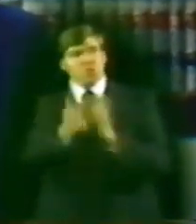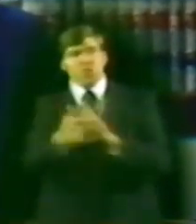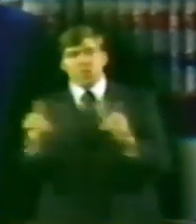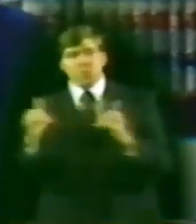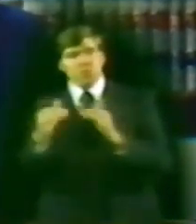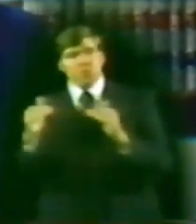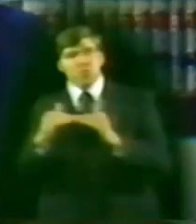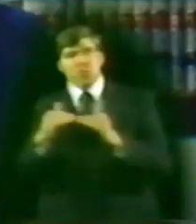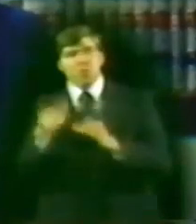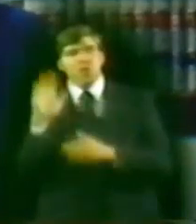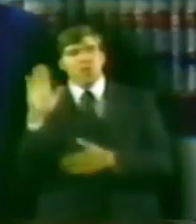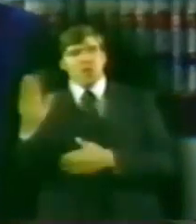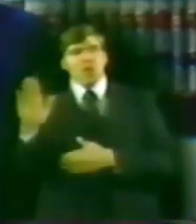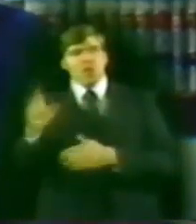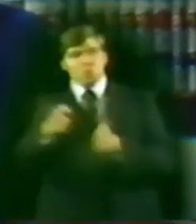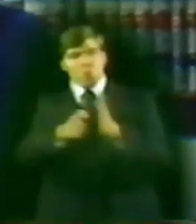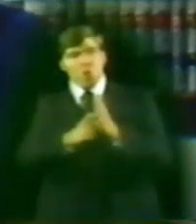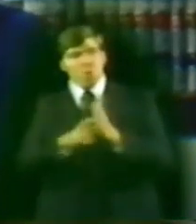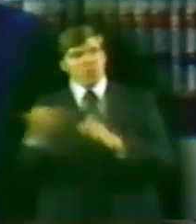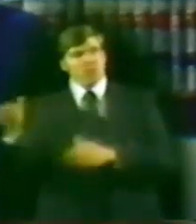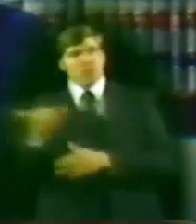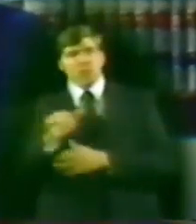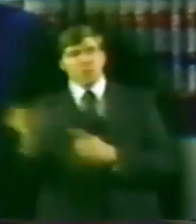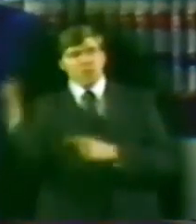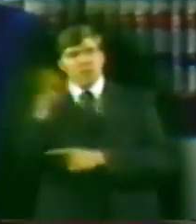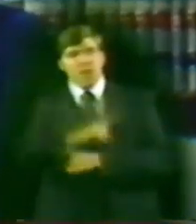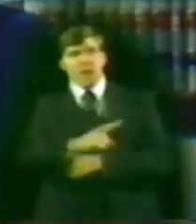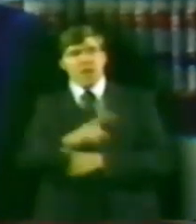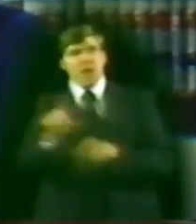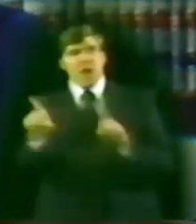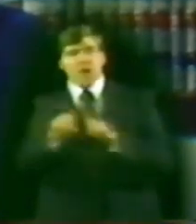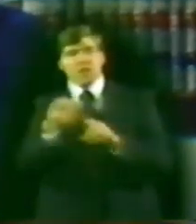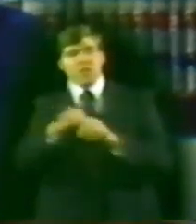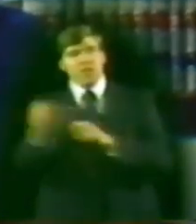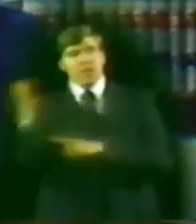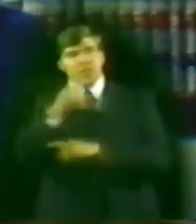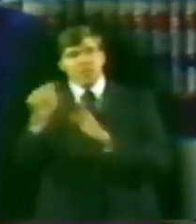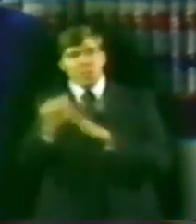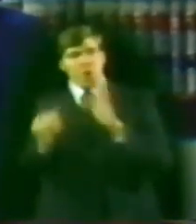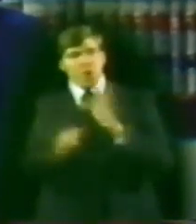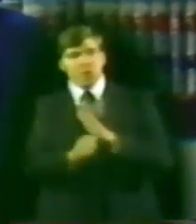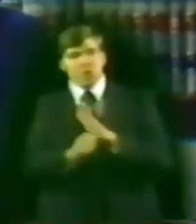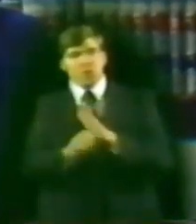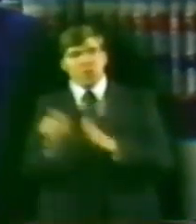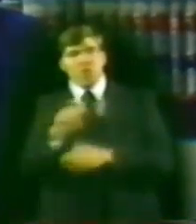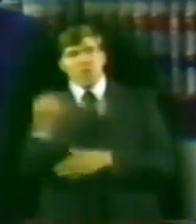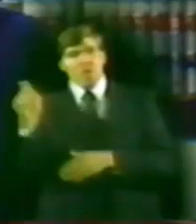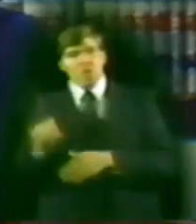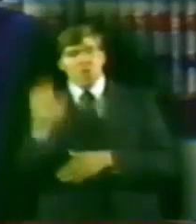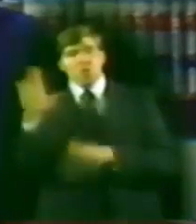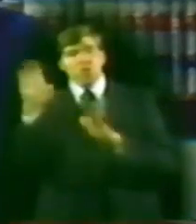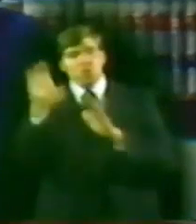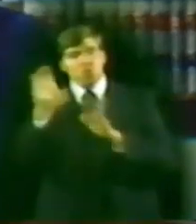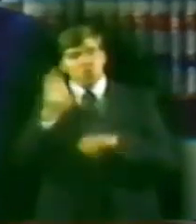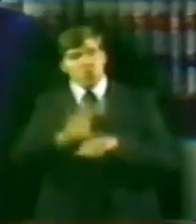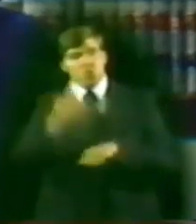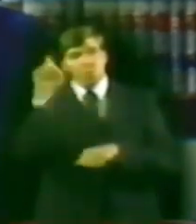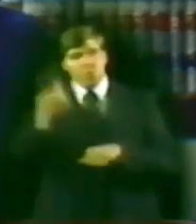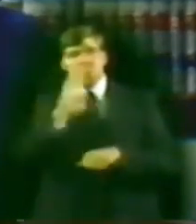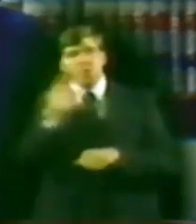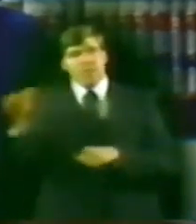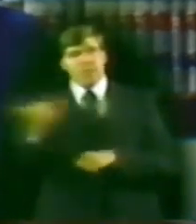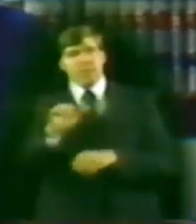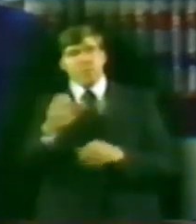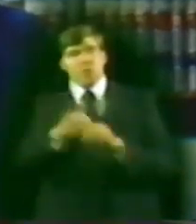His requirements for salvation are the same today as they were in the days of the apostles. Therefore, his church must be the same